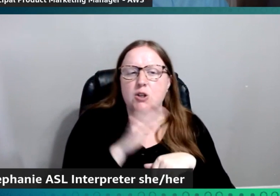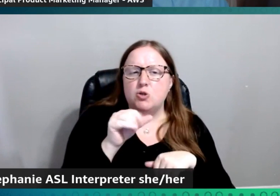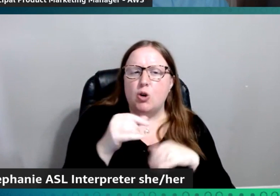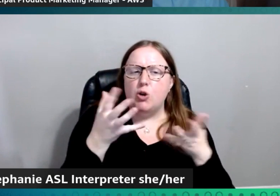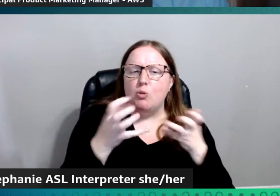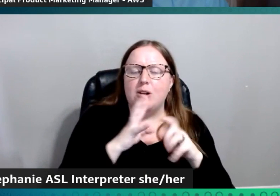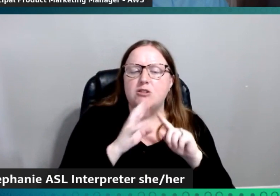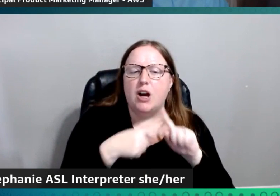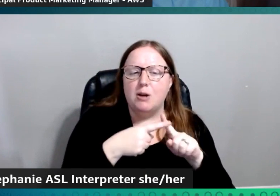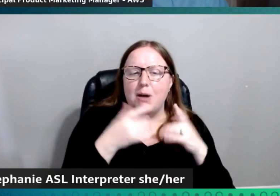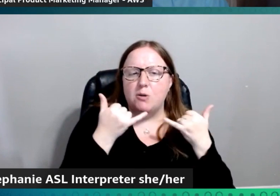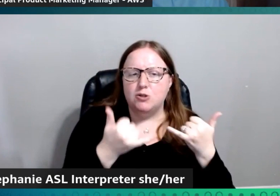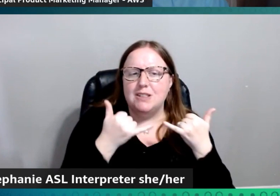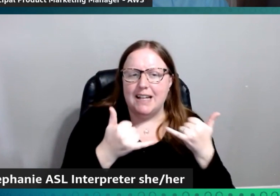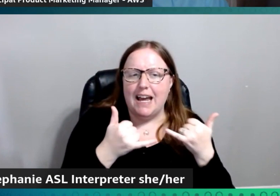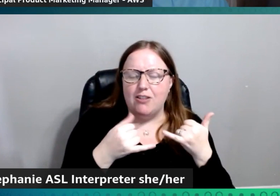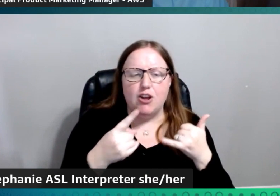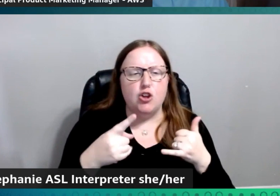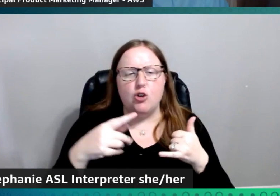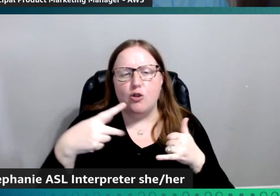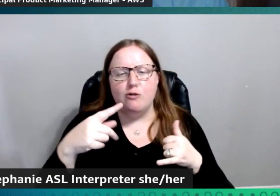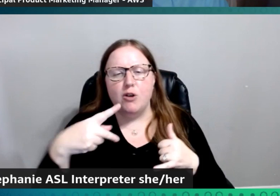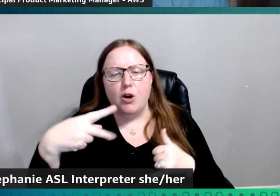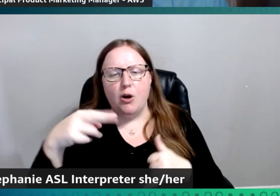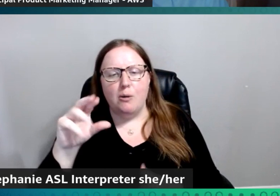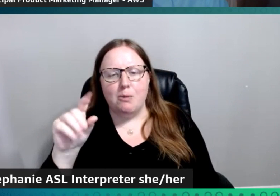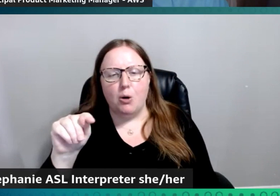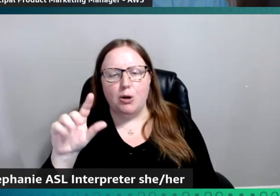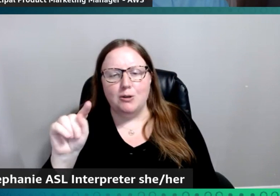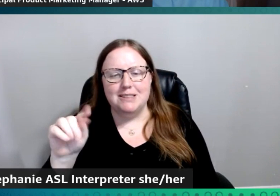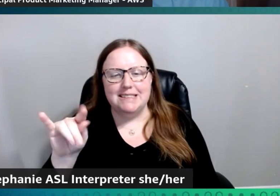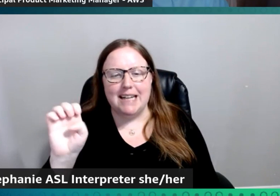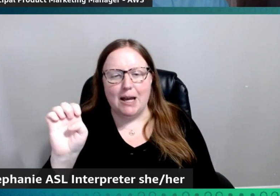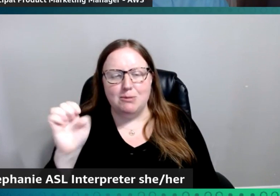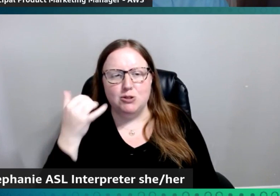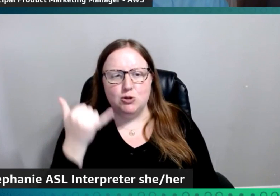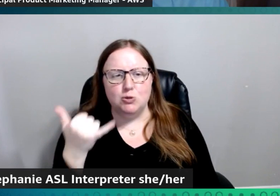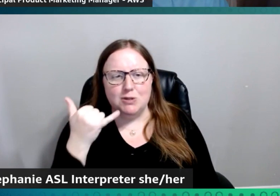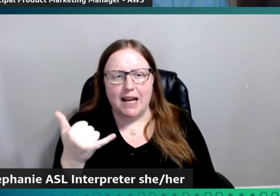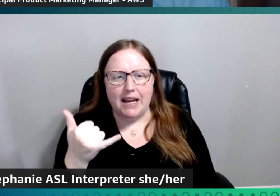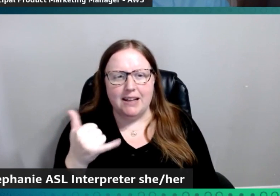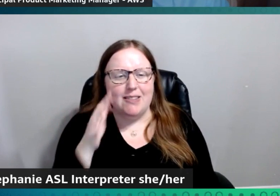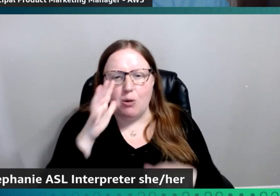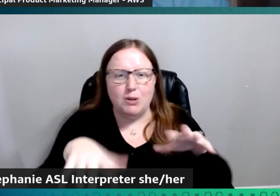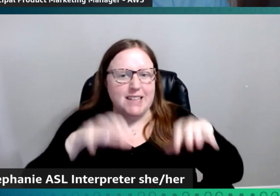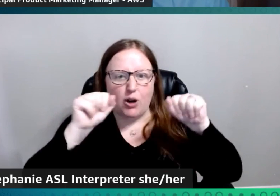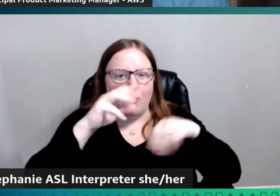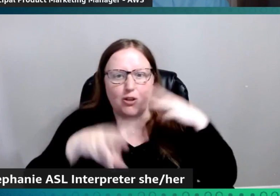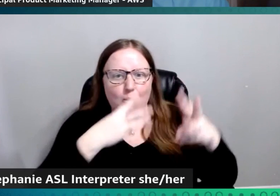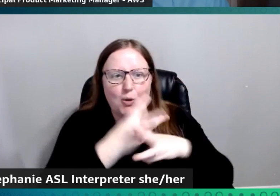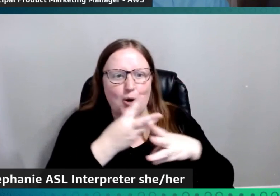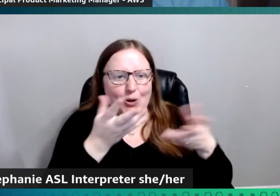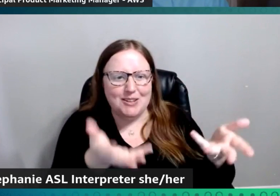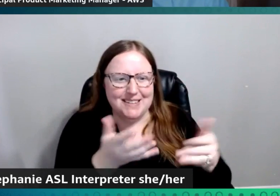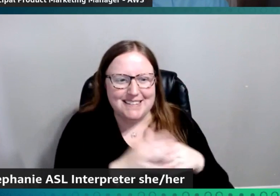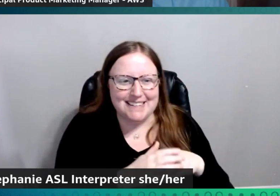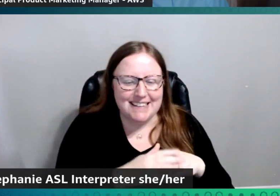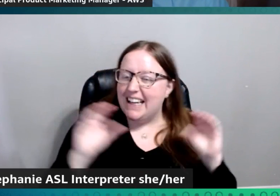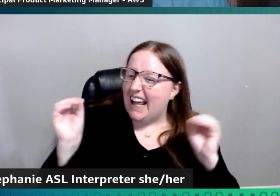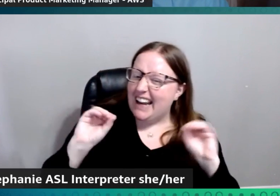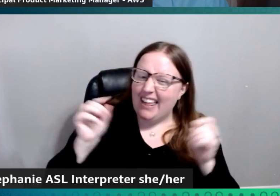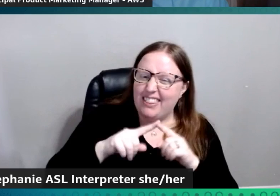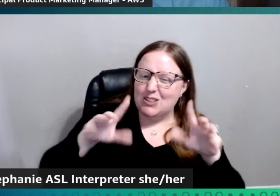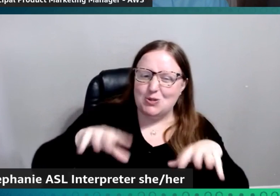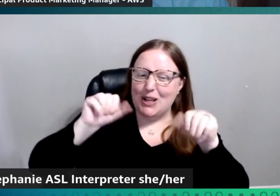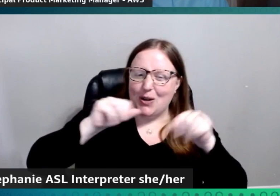talk to us that you've prototyped and built aside from probably something that's going to take over the planet? No pun Yeah, nothing intended. to take over the planet,